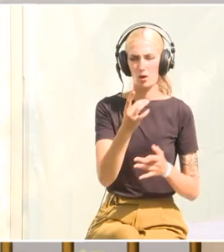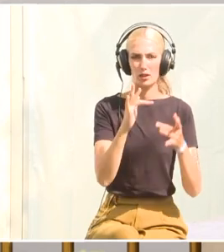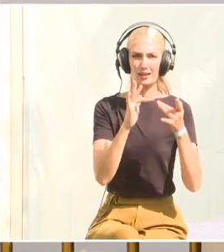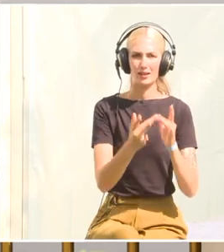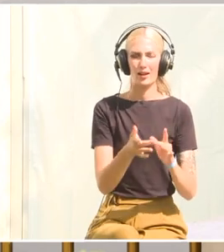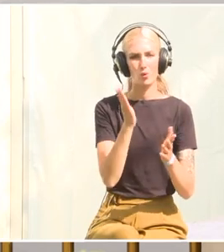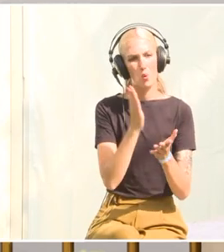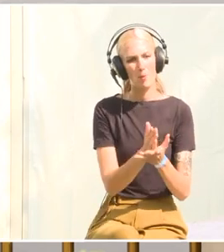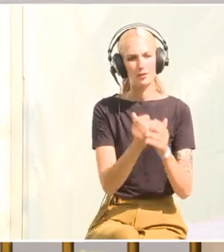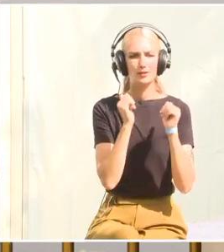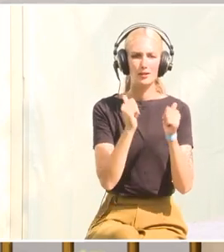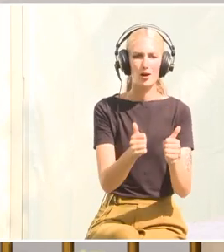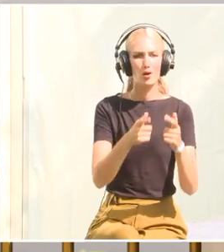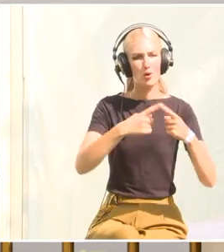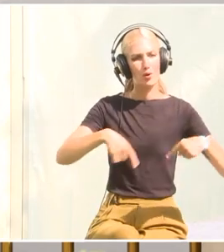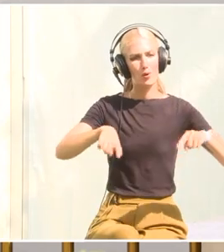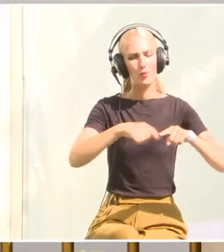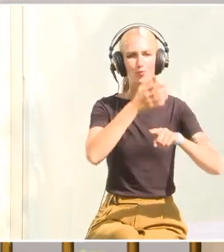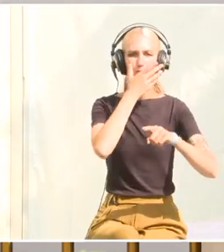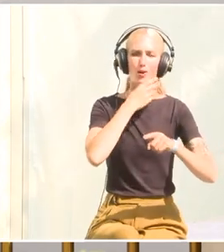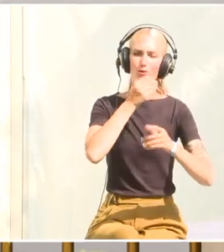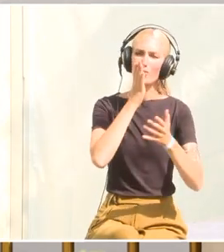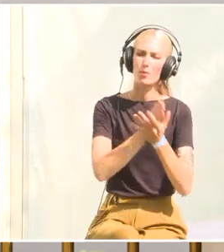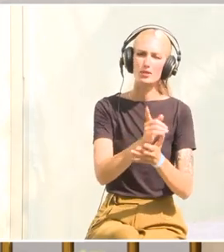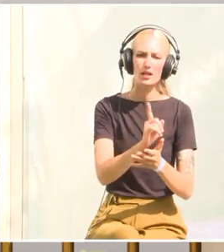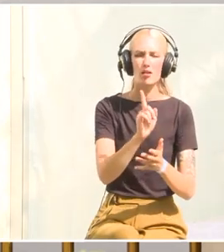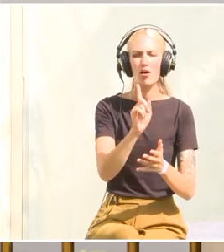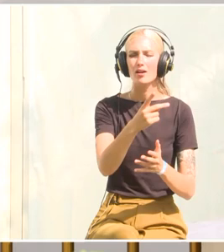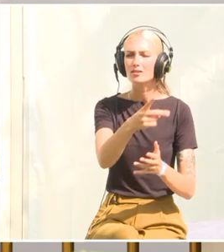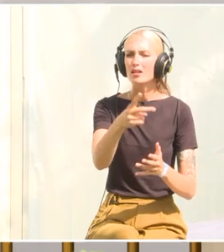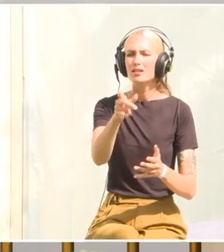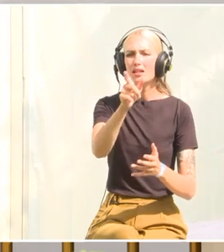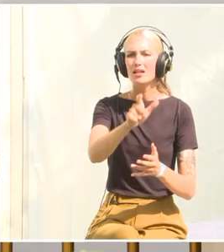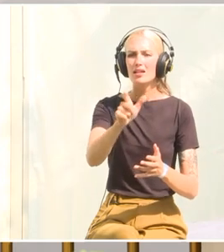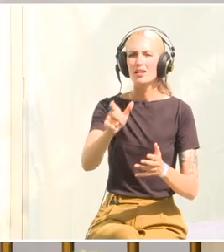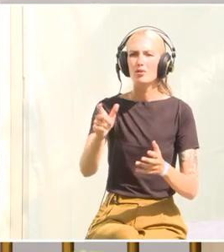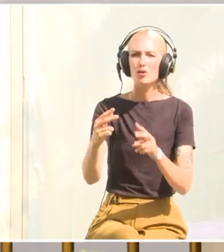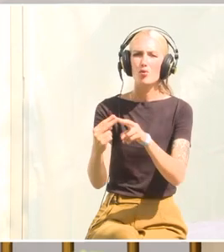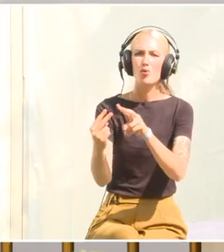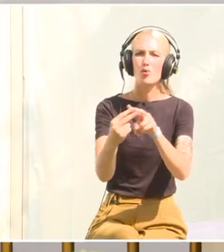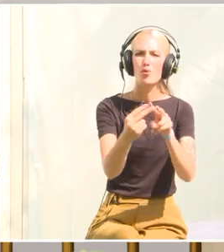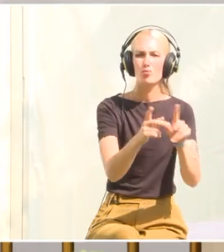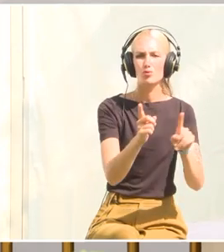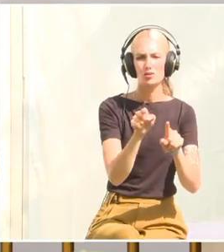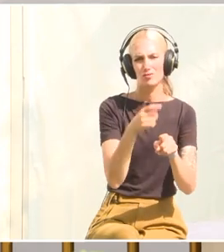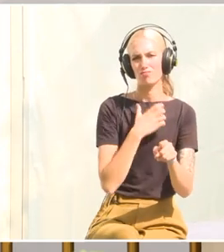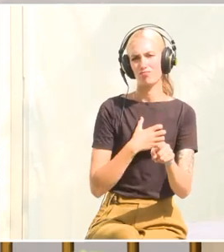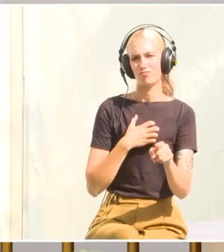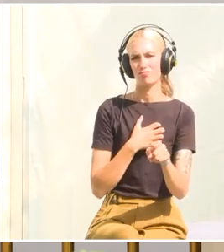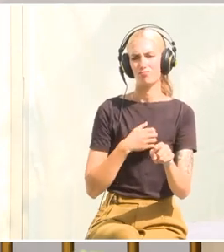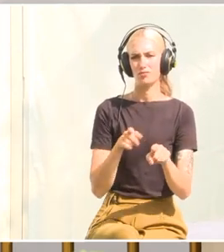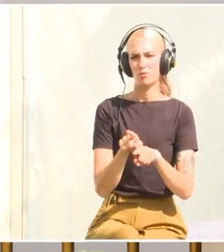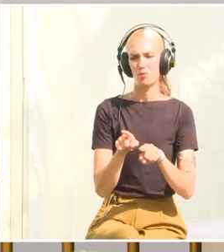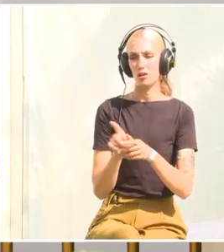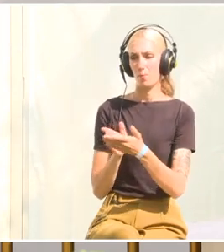sit in the nice room, but you also have the connection with the other people and with the other field. So I think in our policies we are more and more